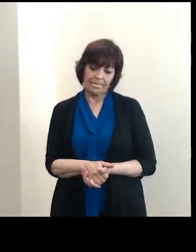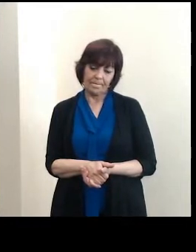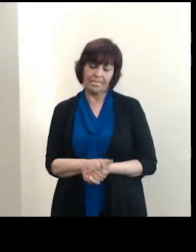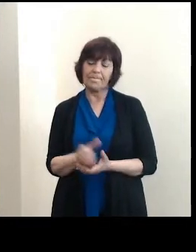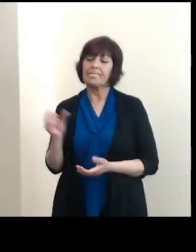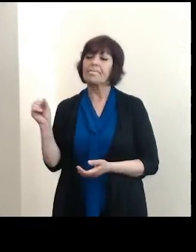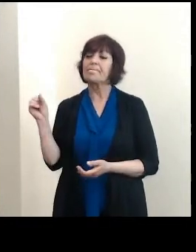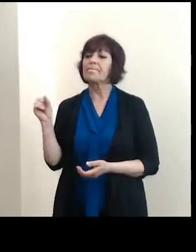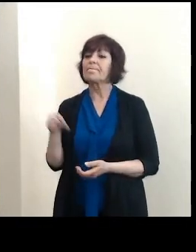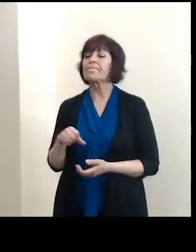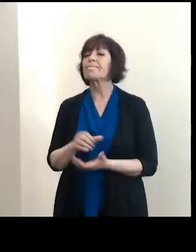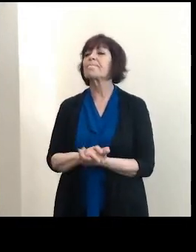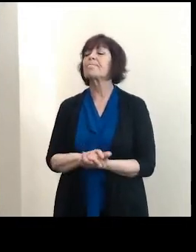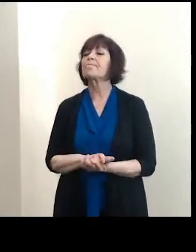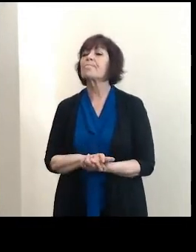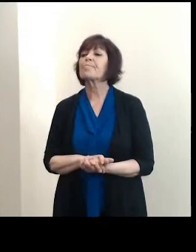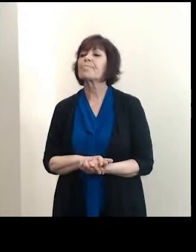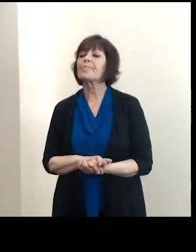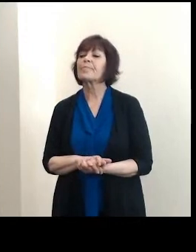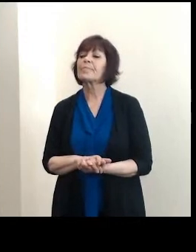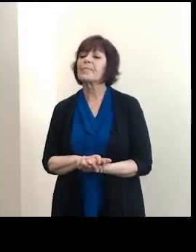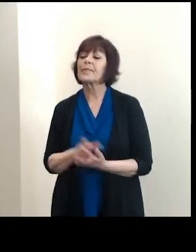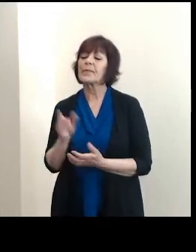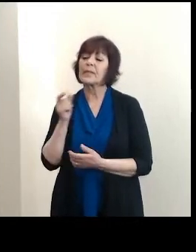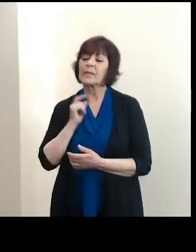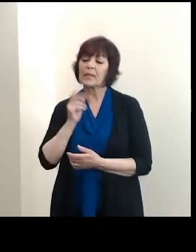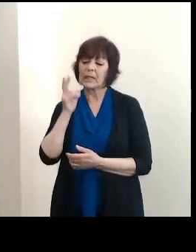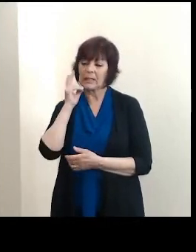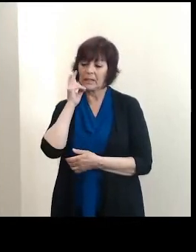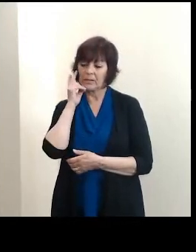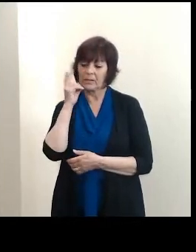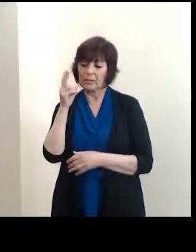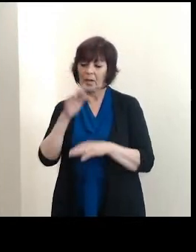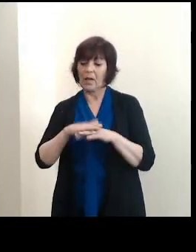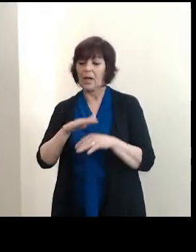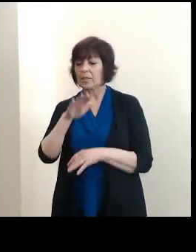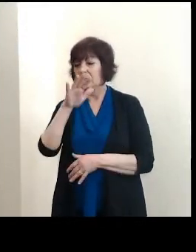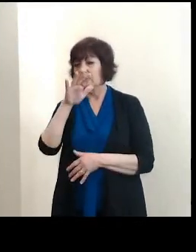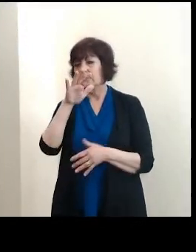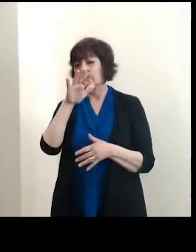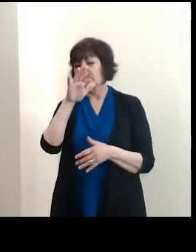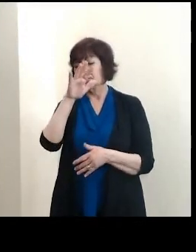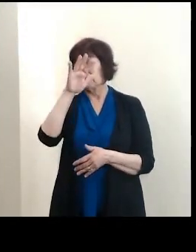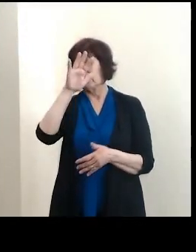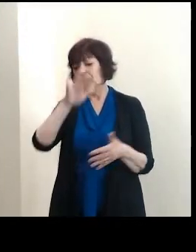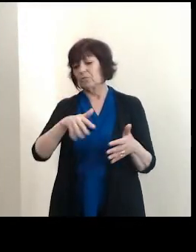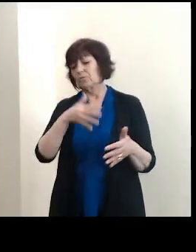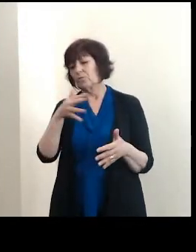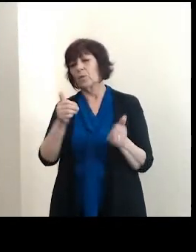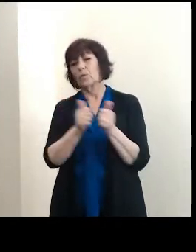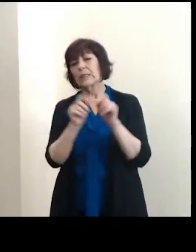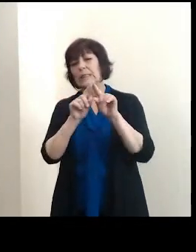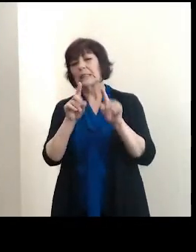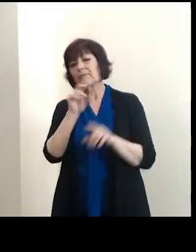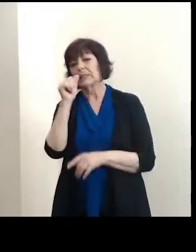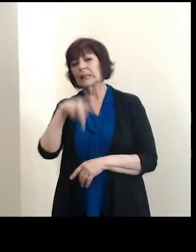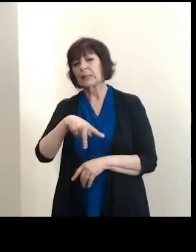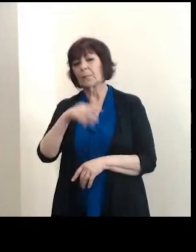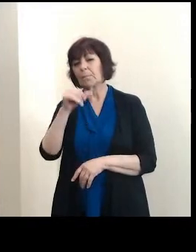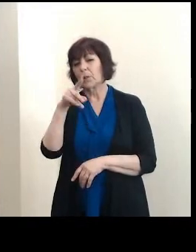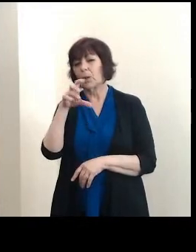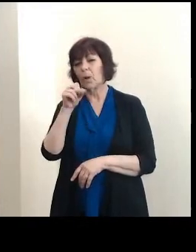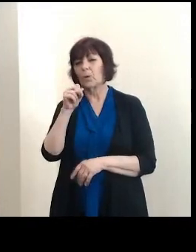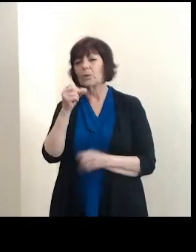Yes, one more. So I saw that on the graph with the different zip codes that a lot of rural communities